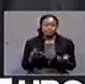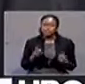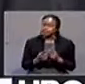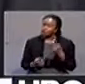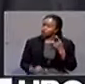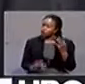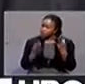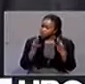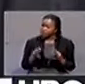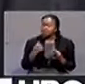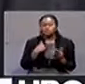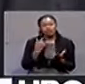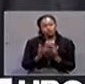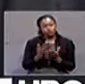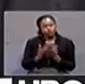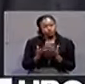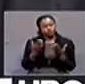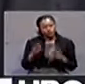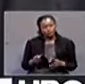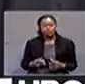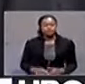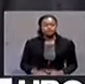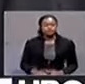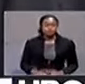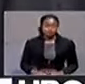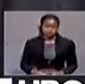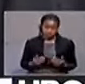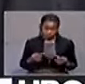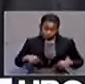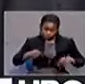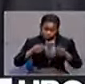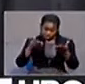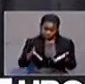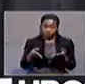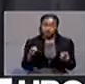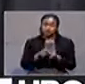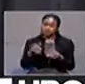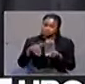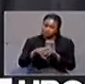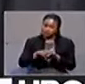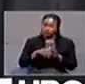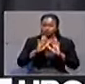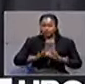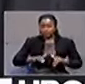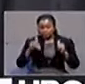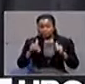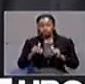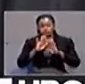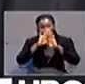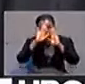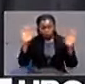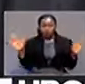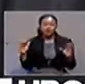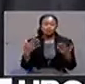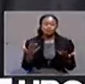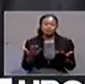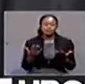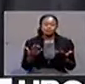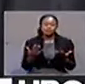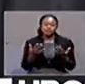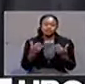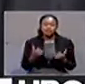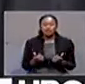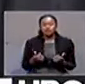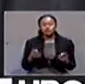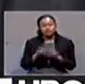would request. As we are here as a member of parliament, we are aware all of us one time they will pay